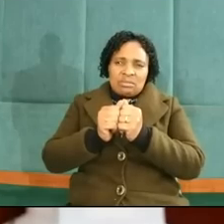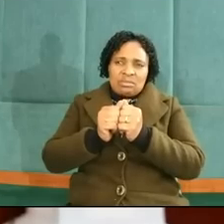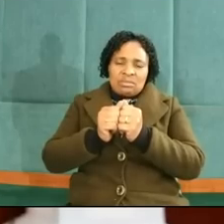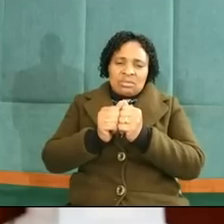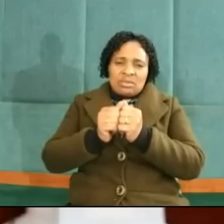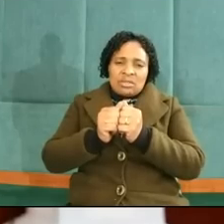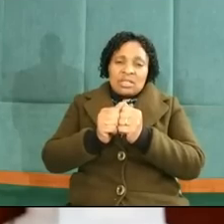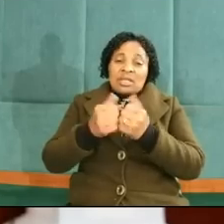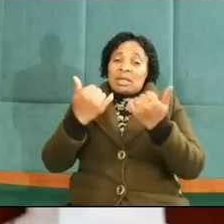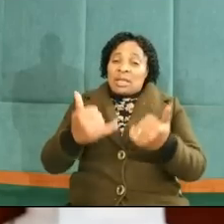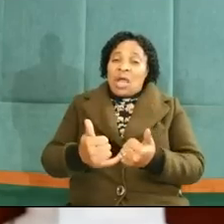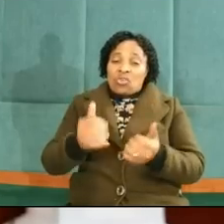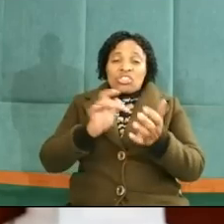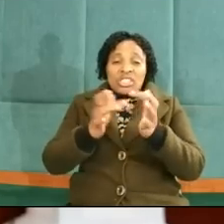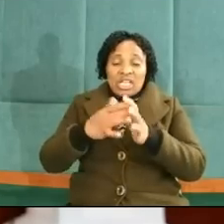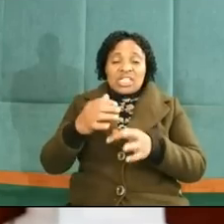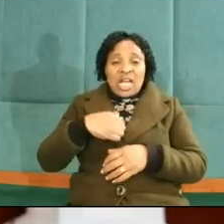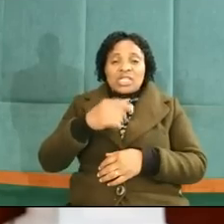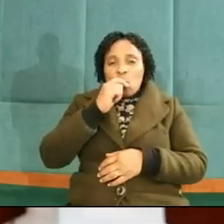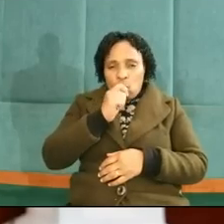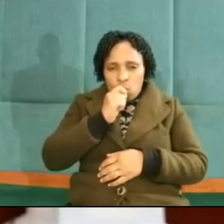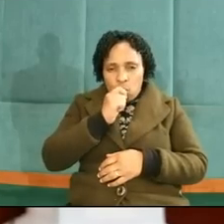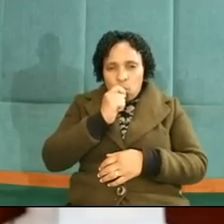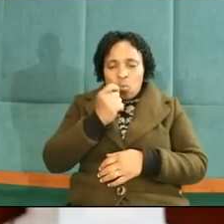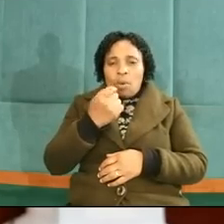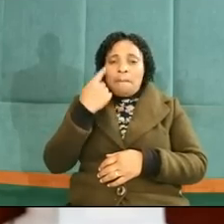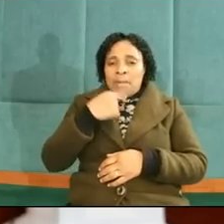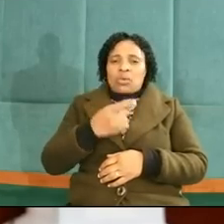The referee has the whistle in his mouth,